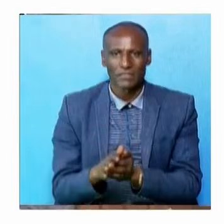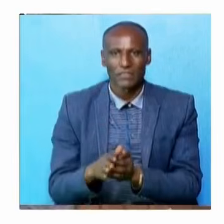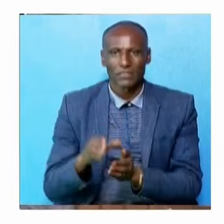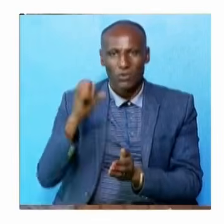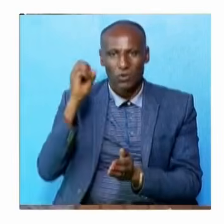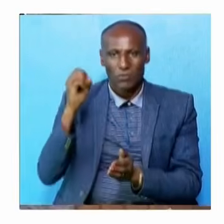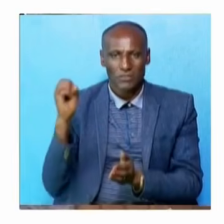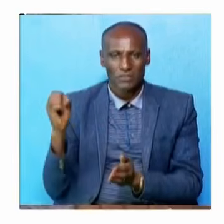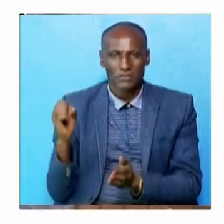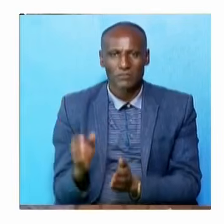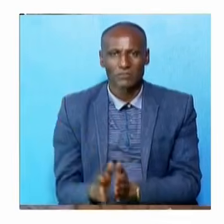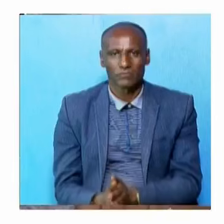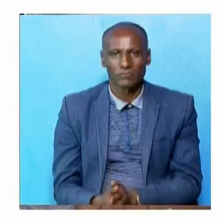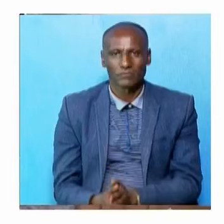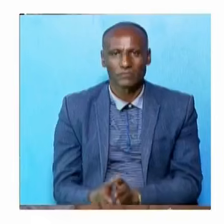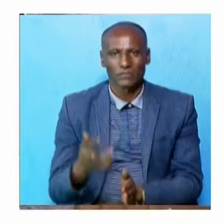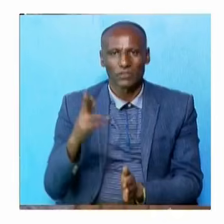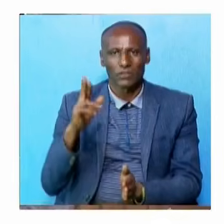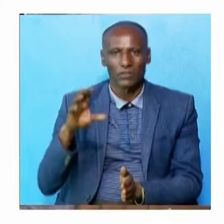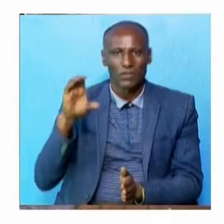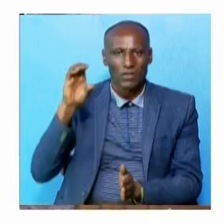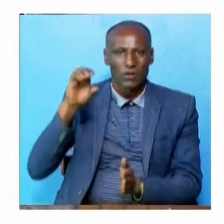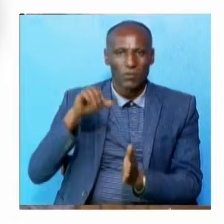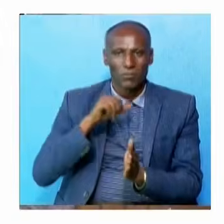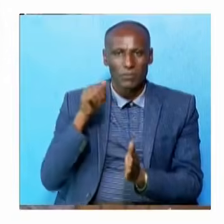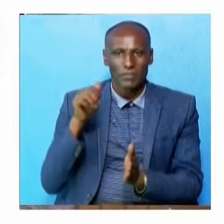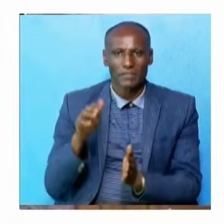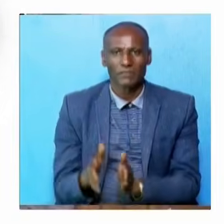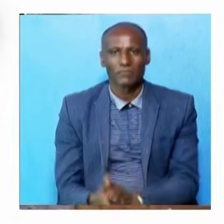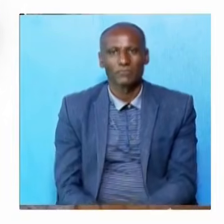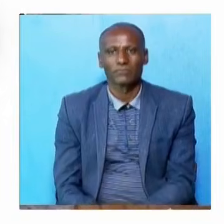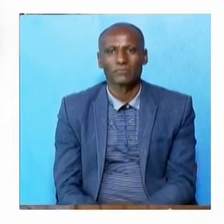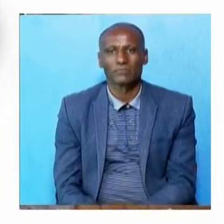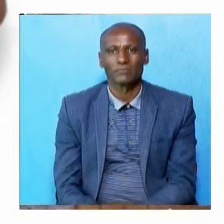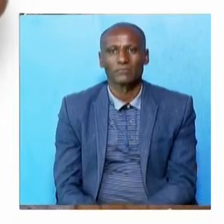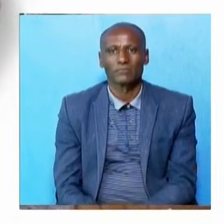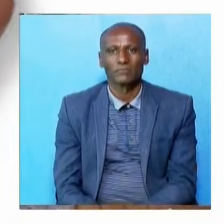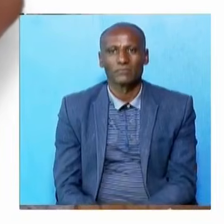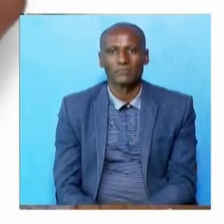Object or complement.